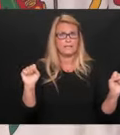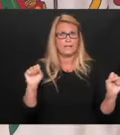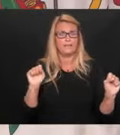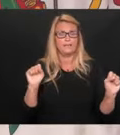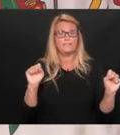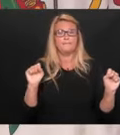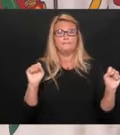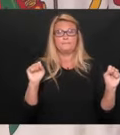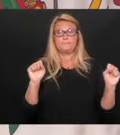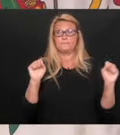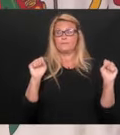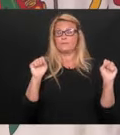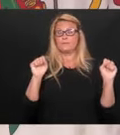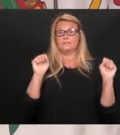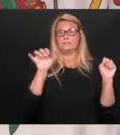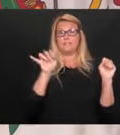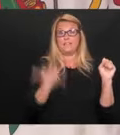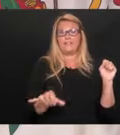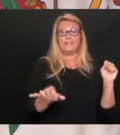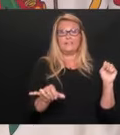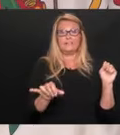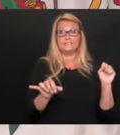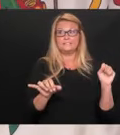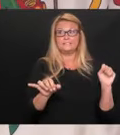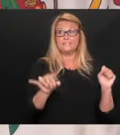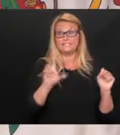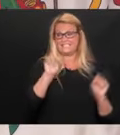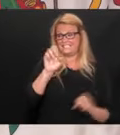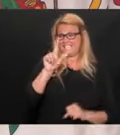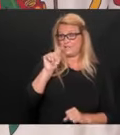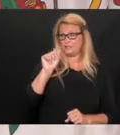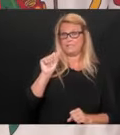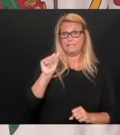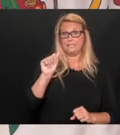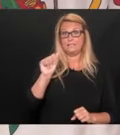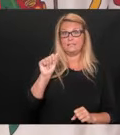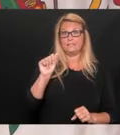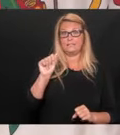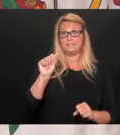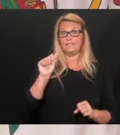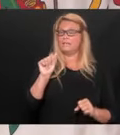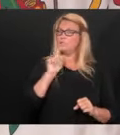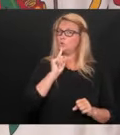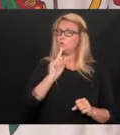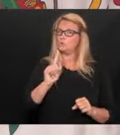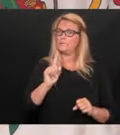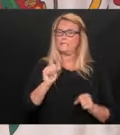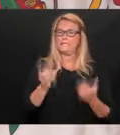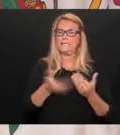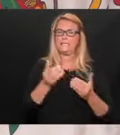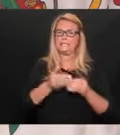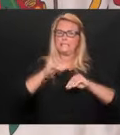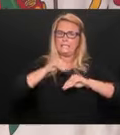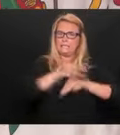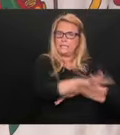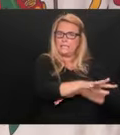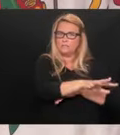absolutely another strain that is absolutely highly contagious, and we urge you to get your